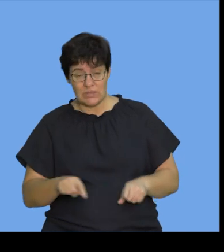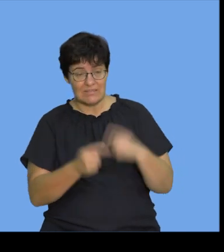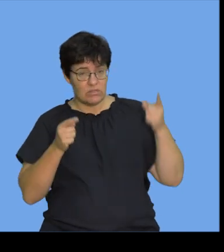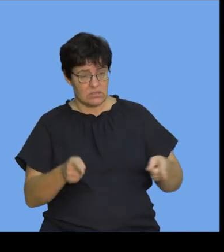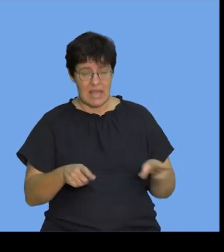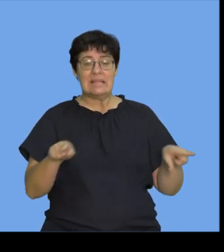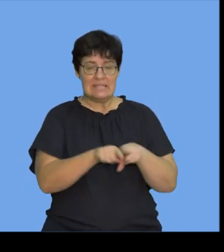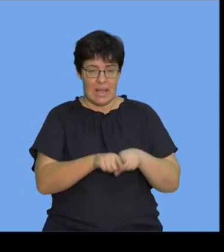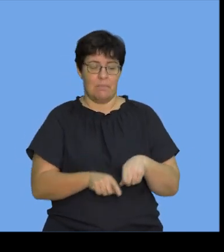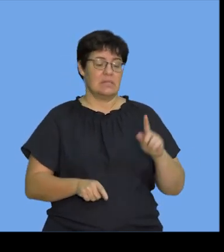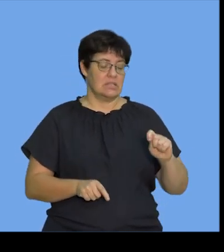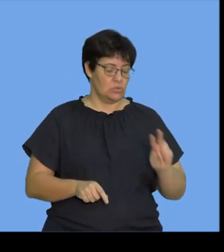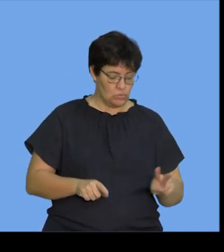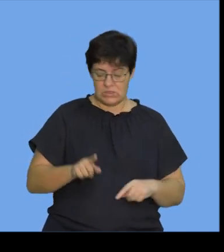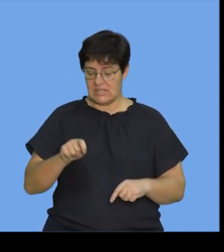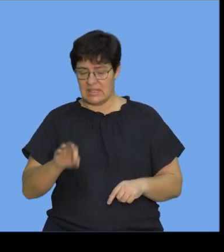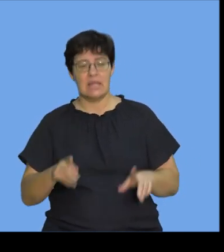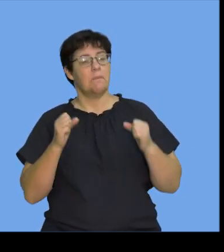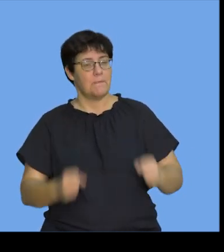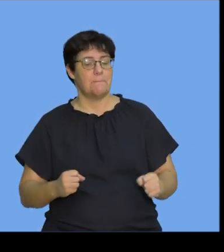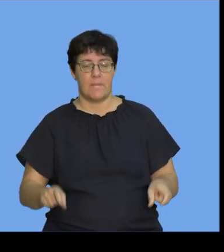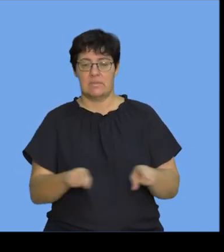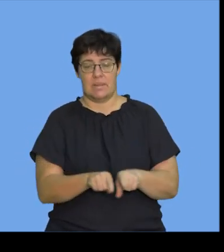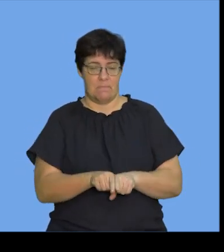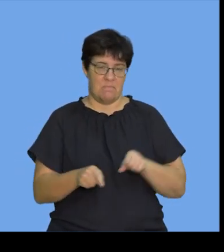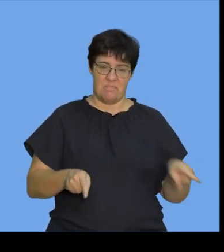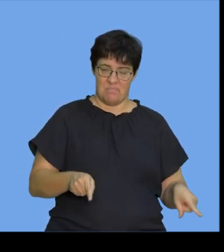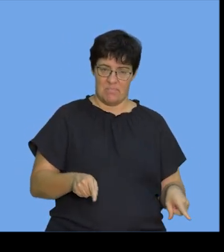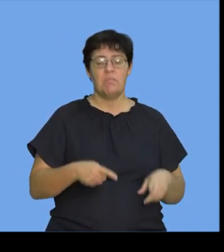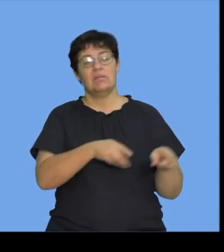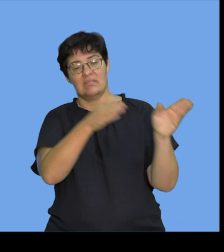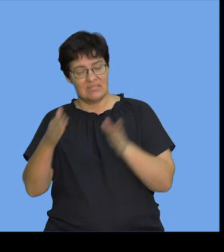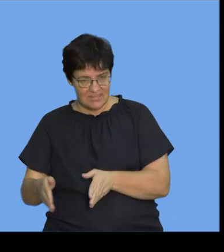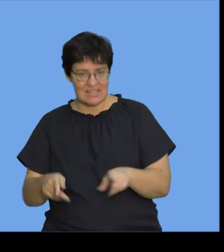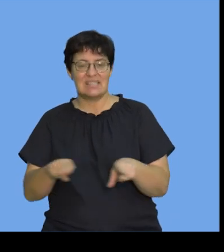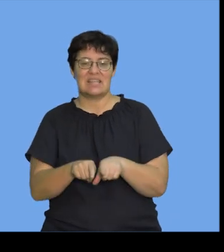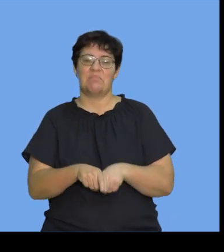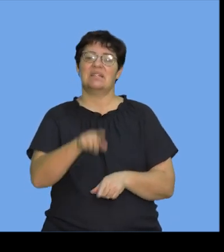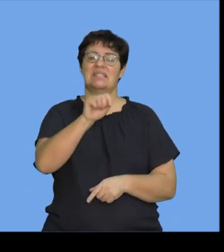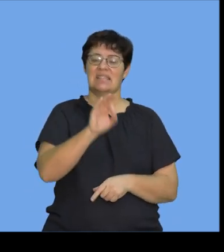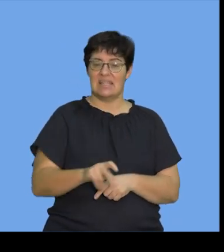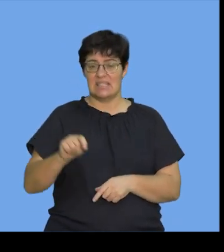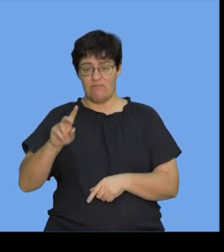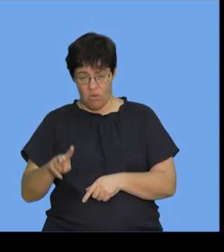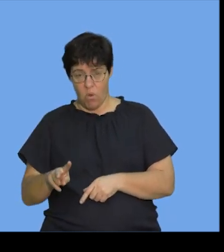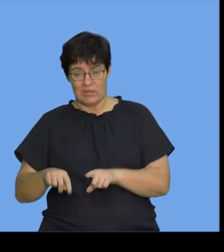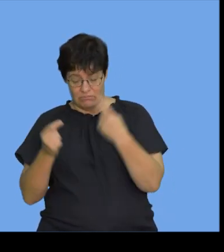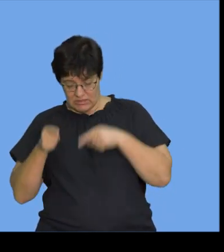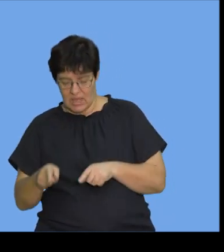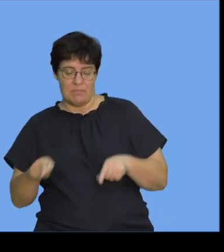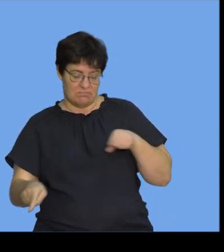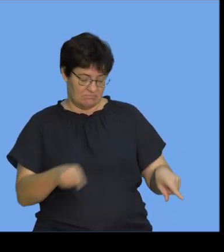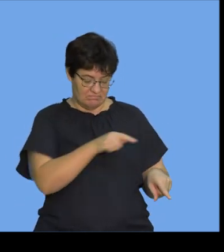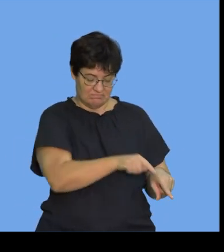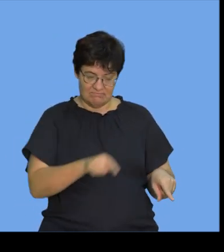the difference between the T2 and the T3, which will be the same as the difference between the T3 and the T4. That's what